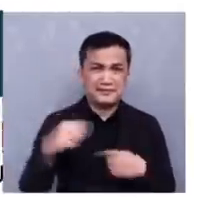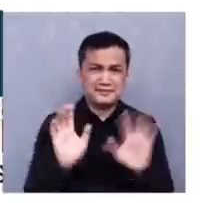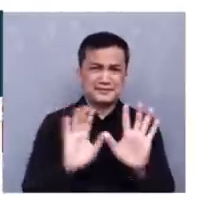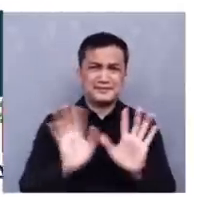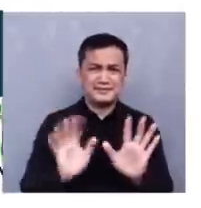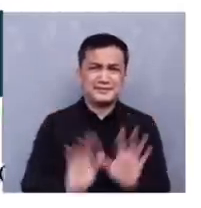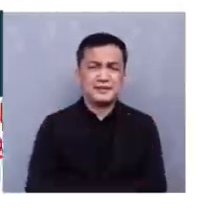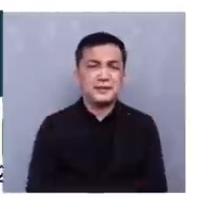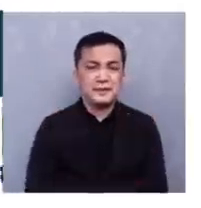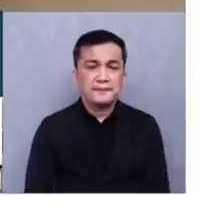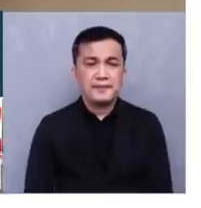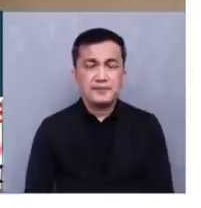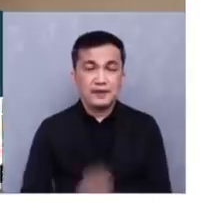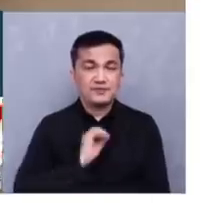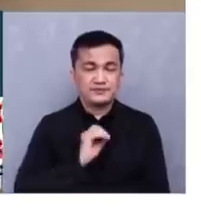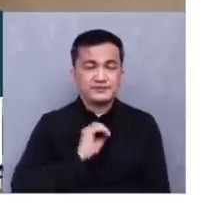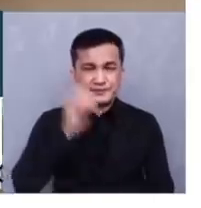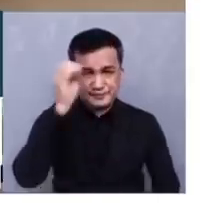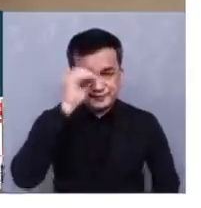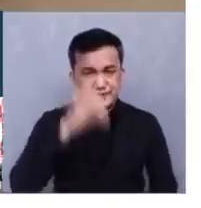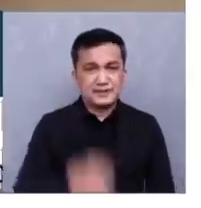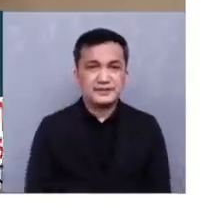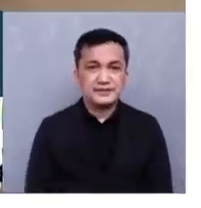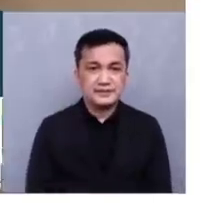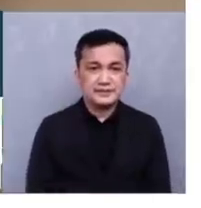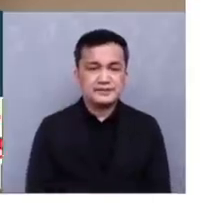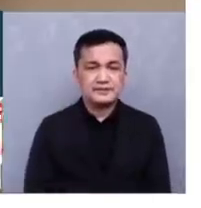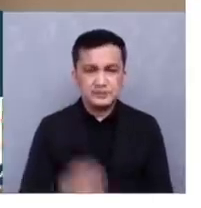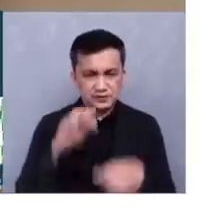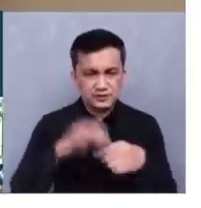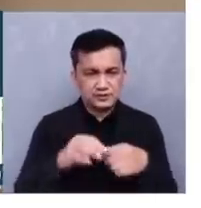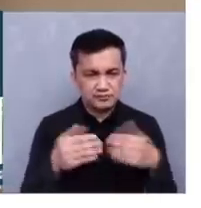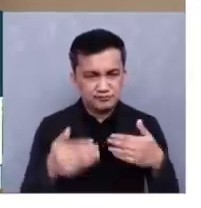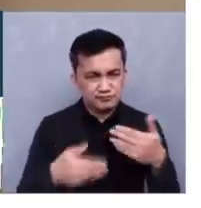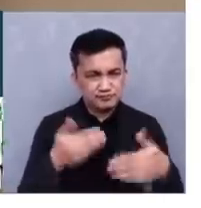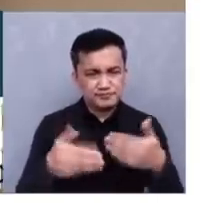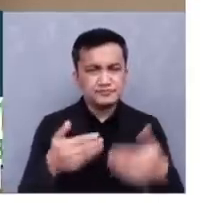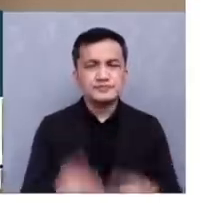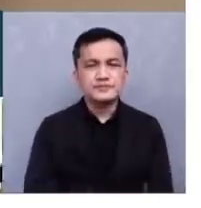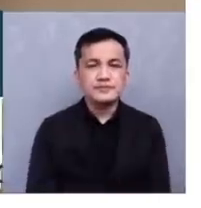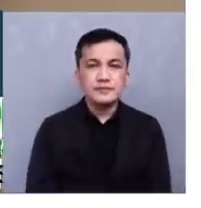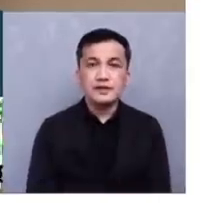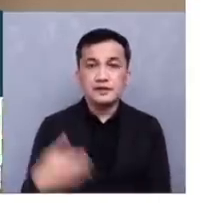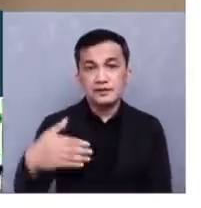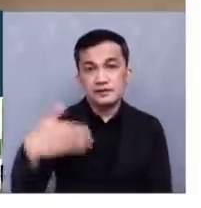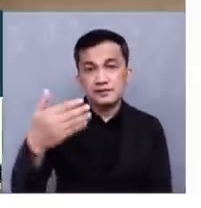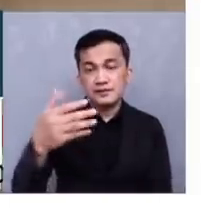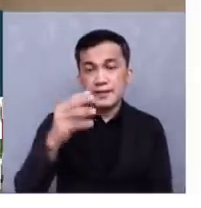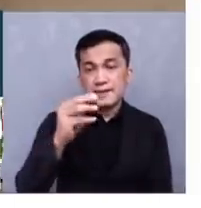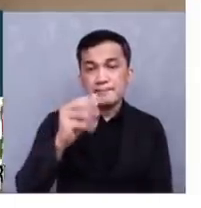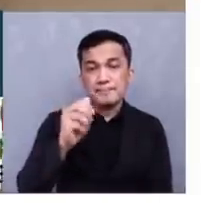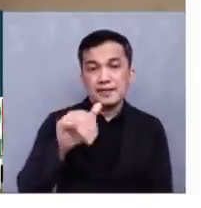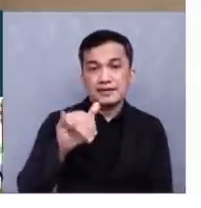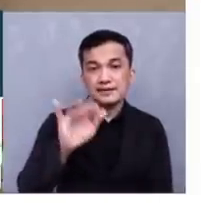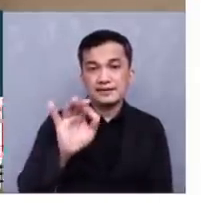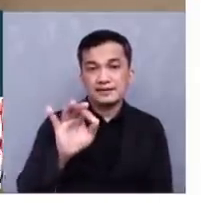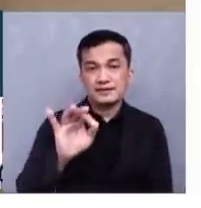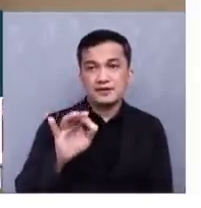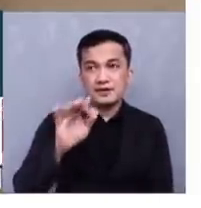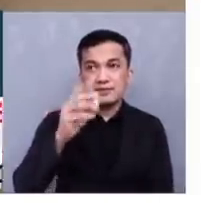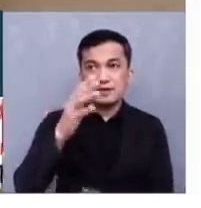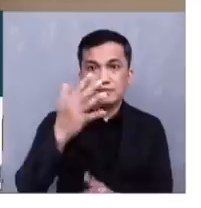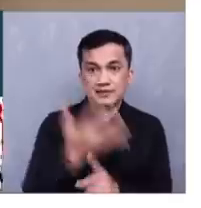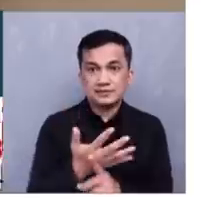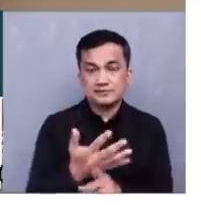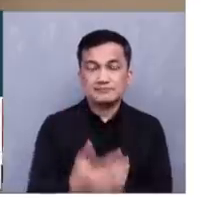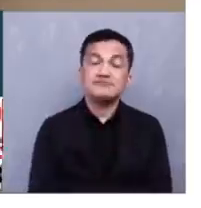no? But the election is still May. May 9, so it's 5 months to go. And as